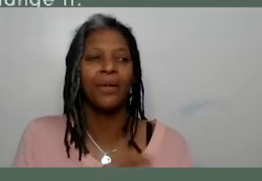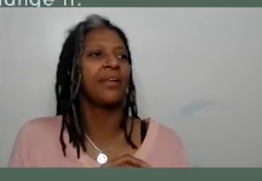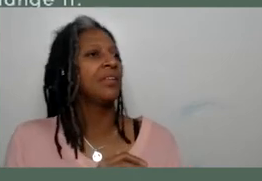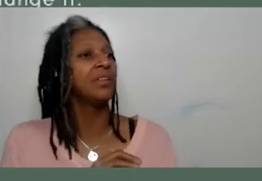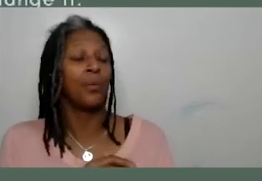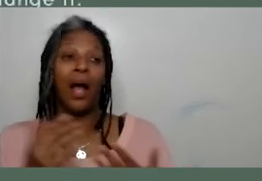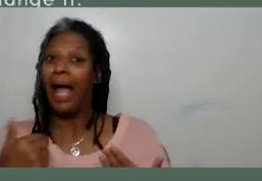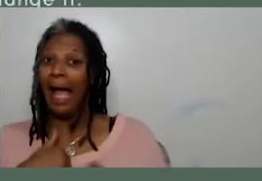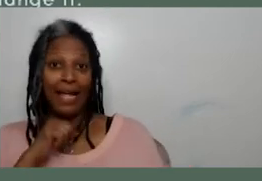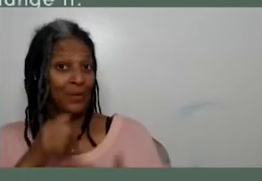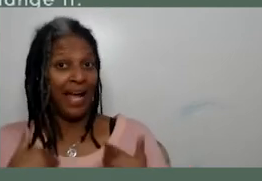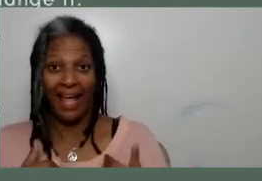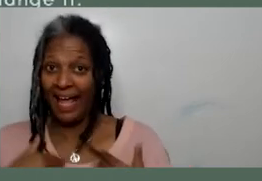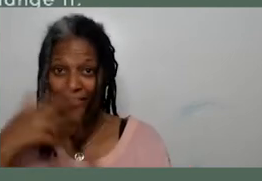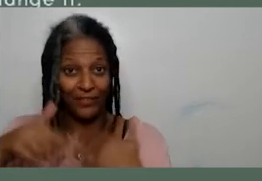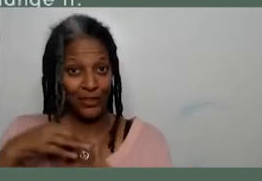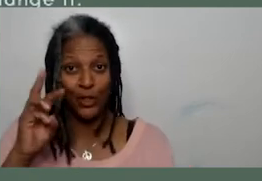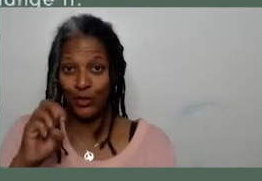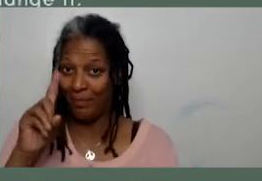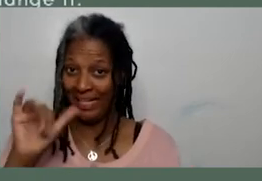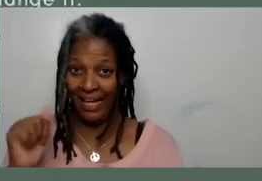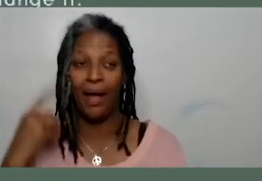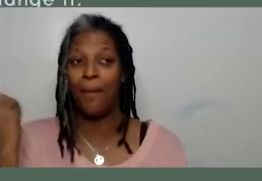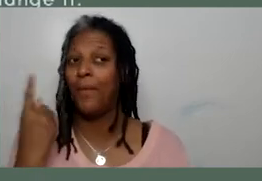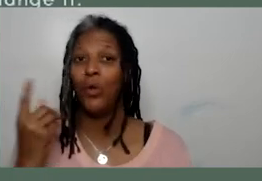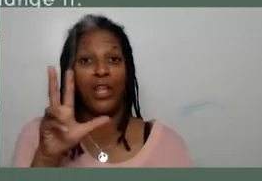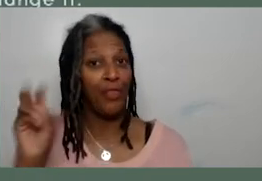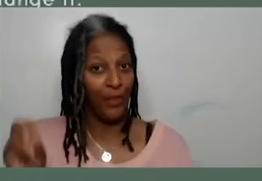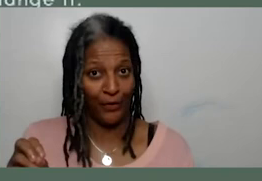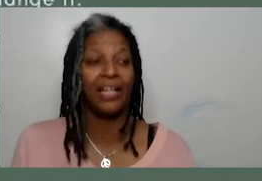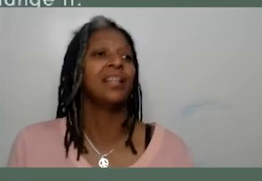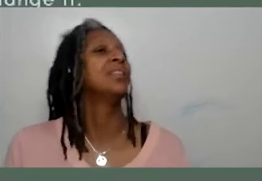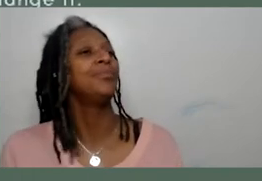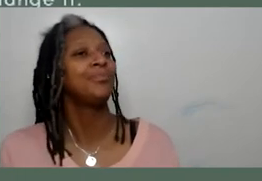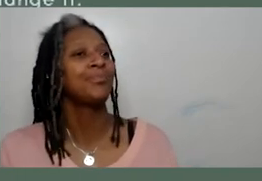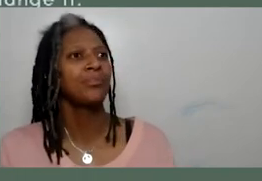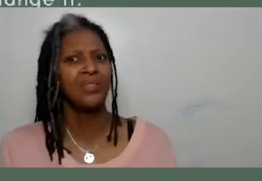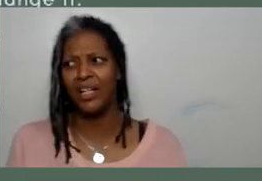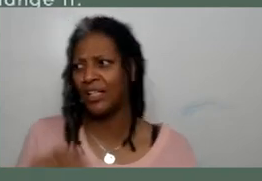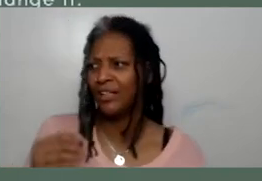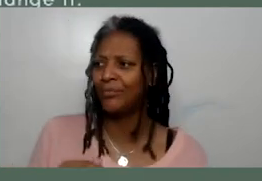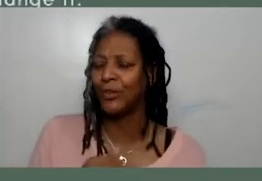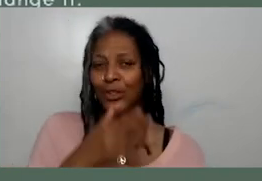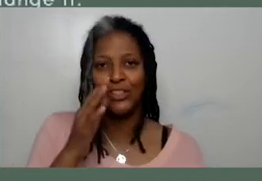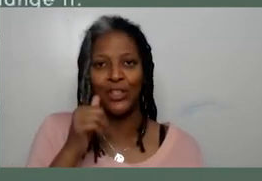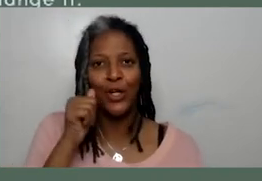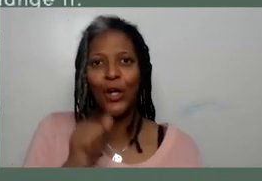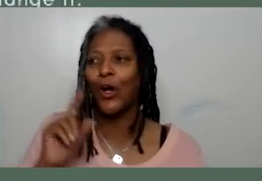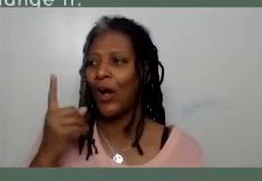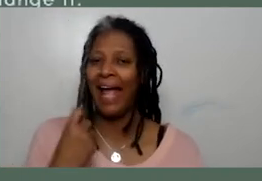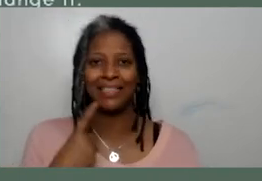oh girl, I'm only 30, I'm a millennial, let's take it back. She was like, do you know what TikTok is? I have a TikTok, don't play